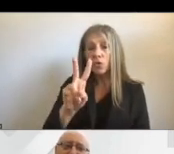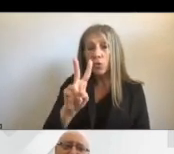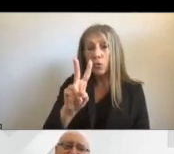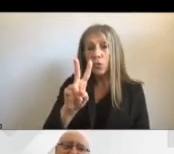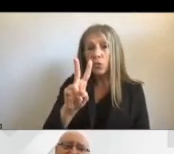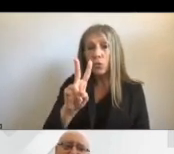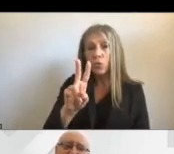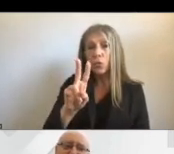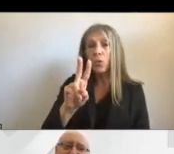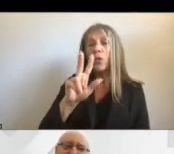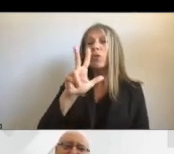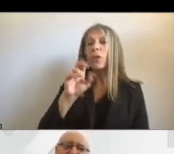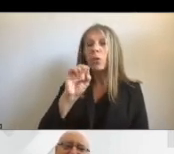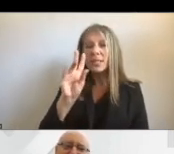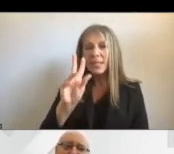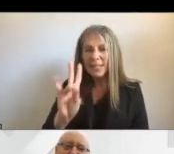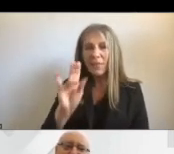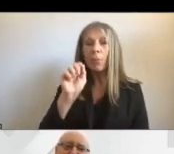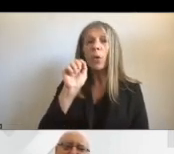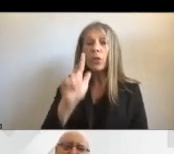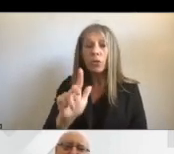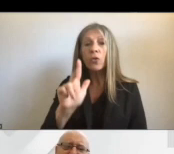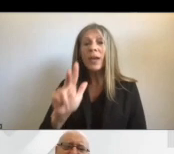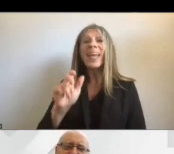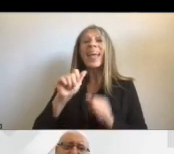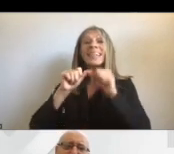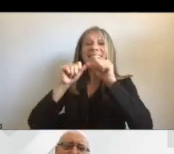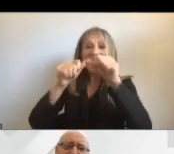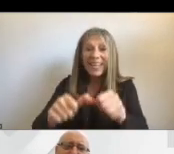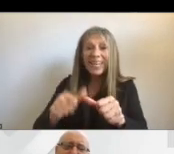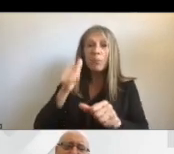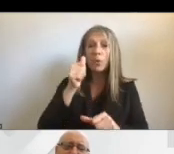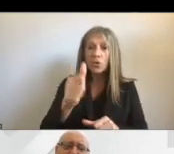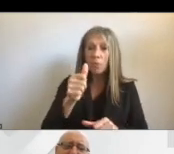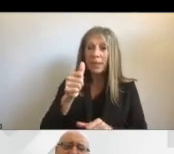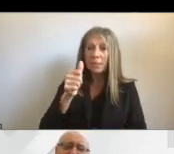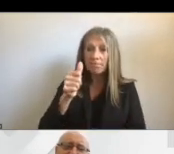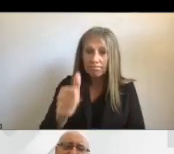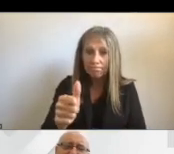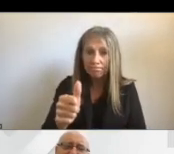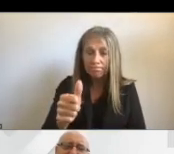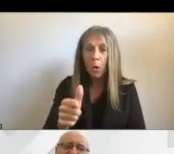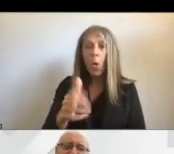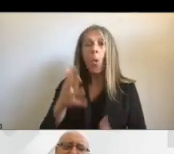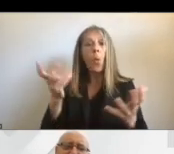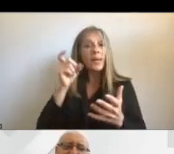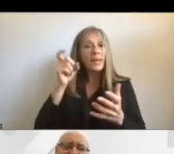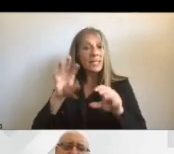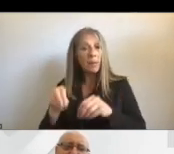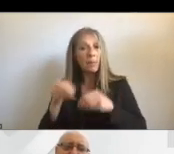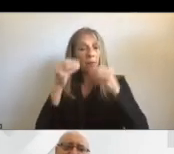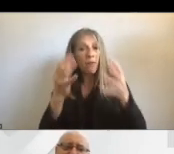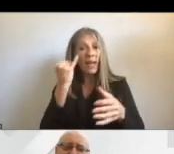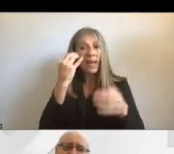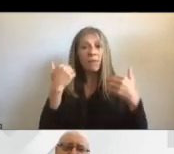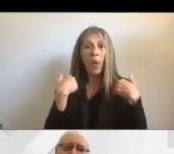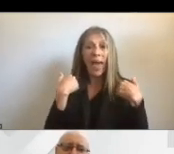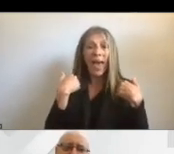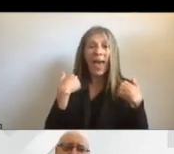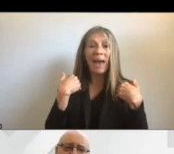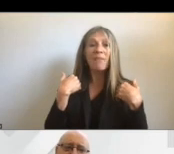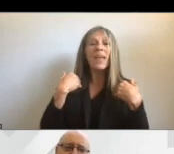Pedestrian signal phase timing, where a traffic control signal with a pedestrian signal indication is provided at a crosswalk.